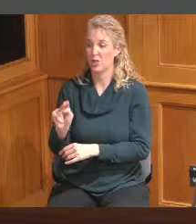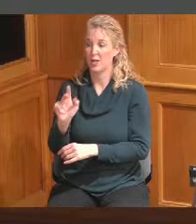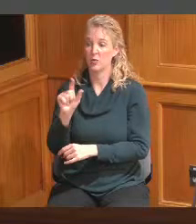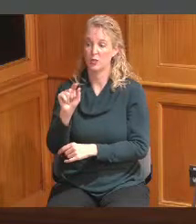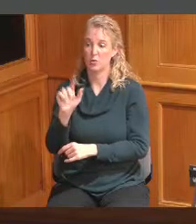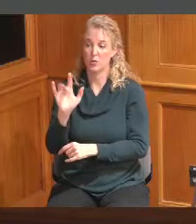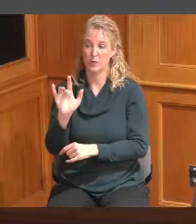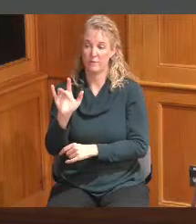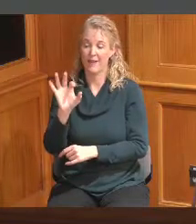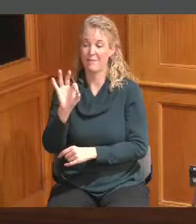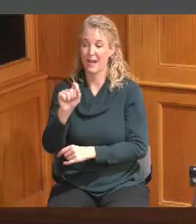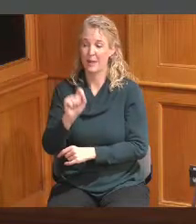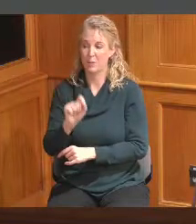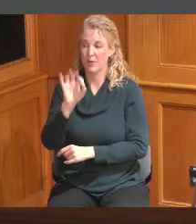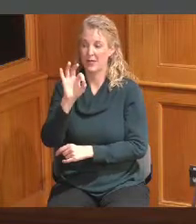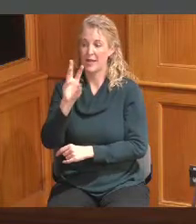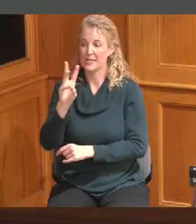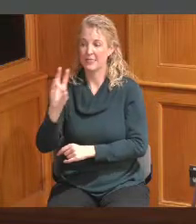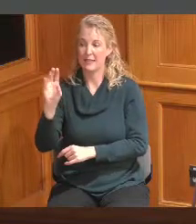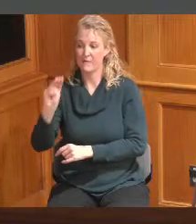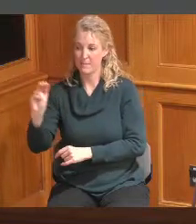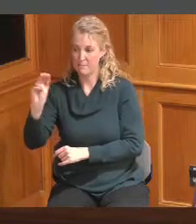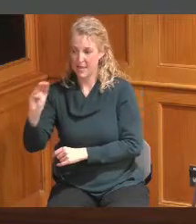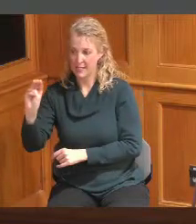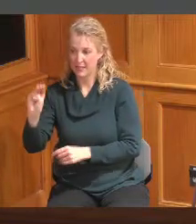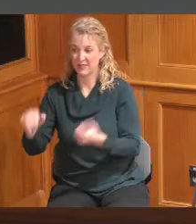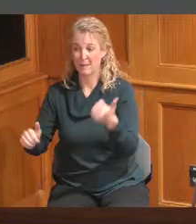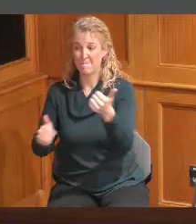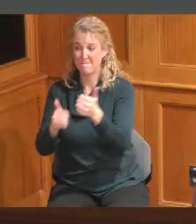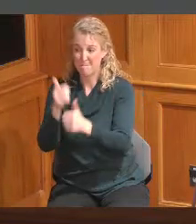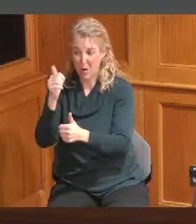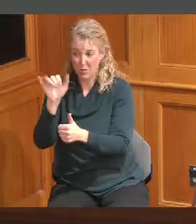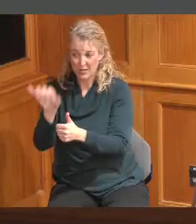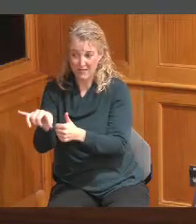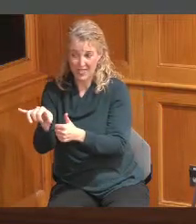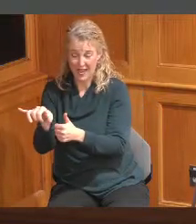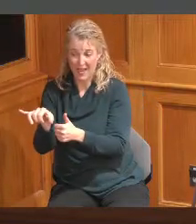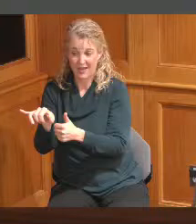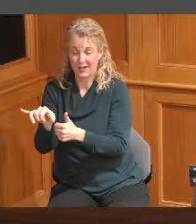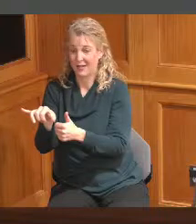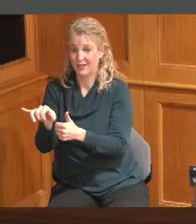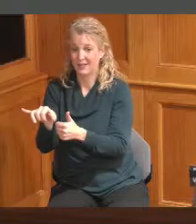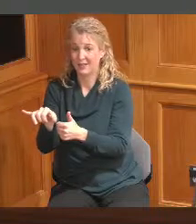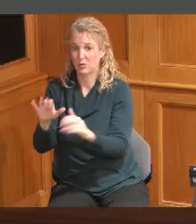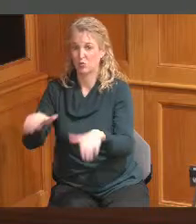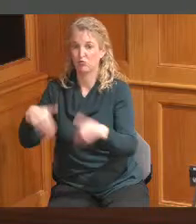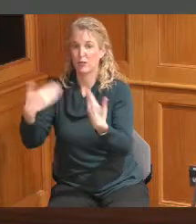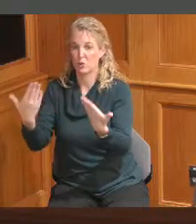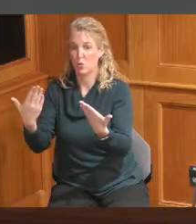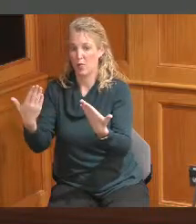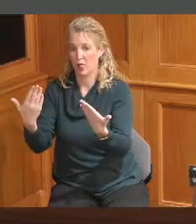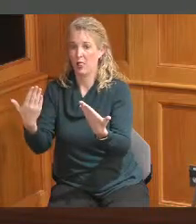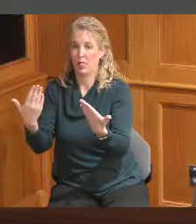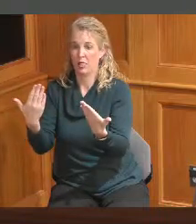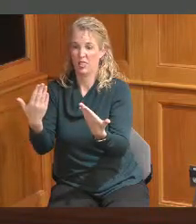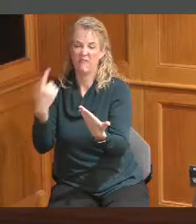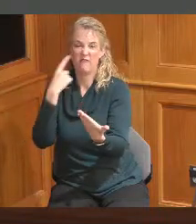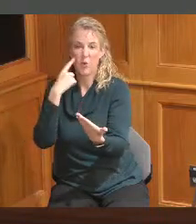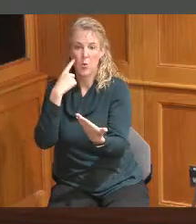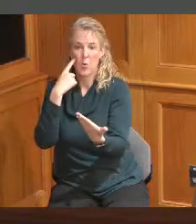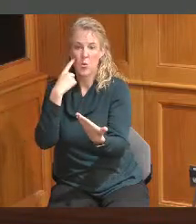January 2025, $9.967 million. The vast majority of this is the renewal year for